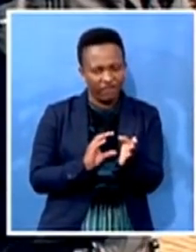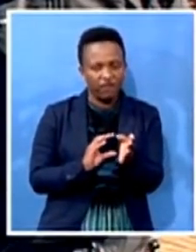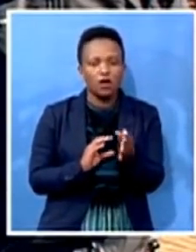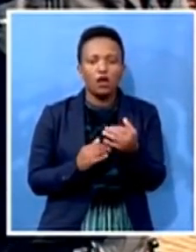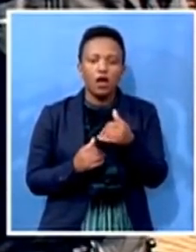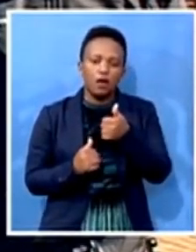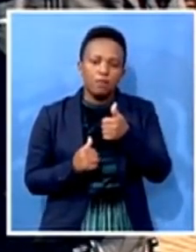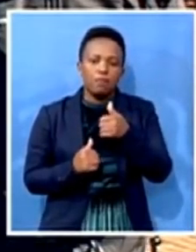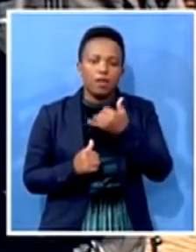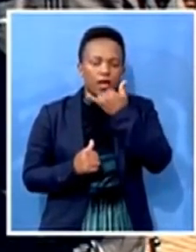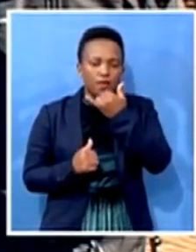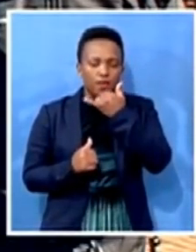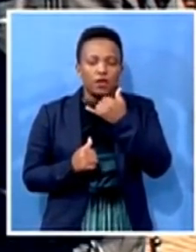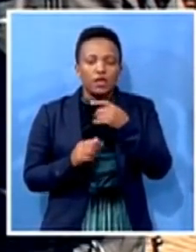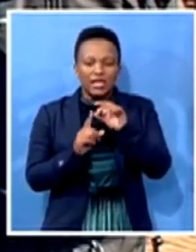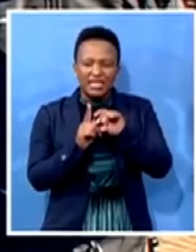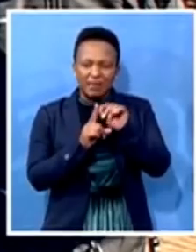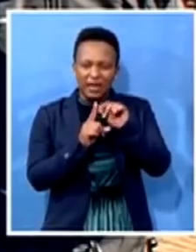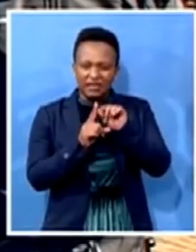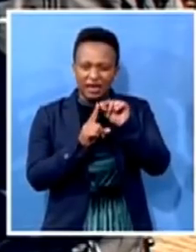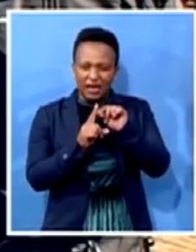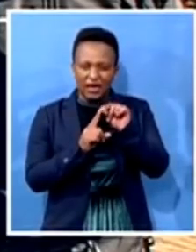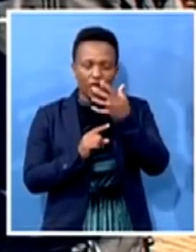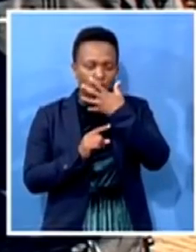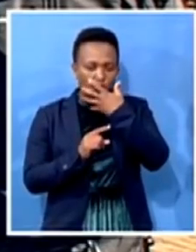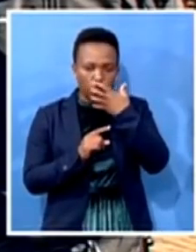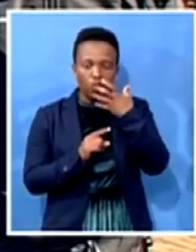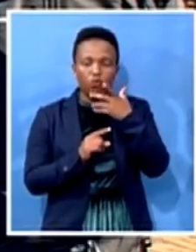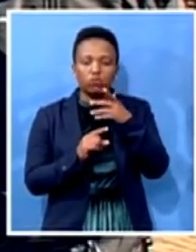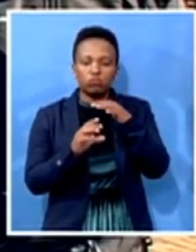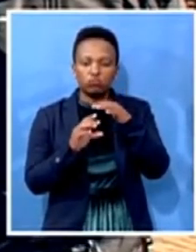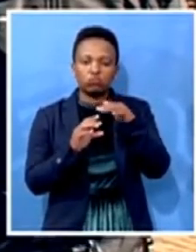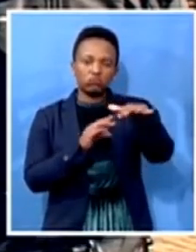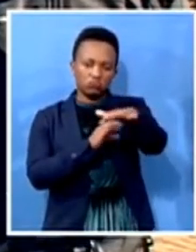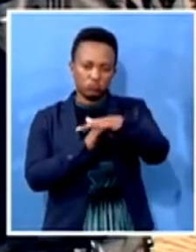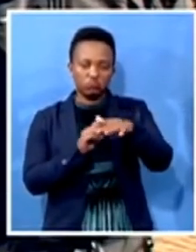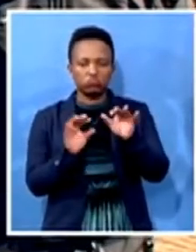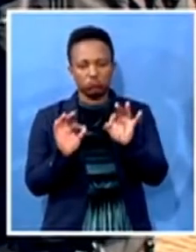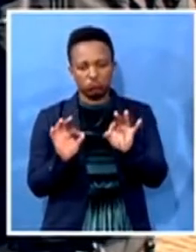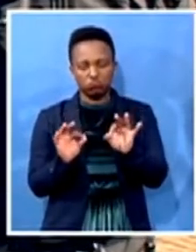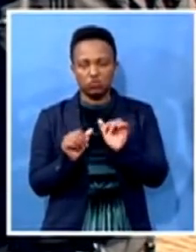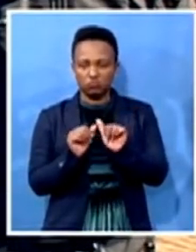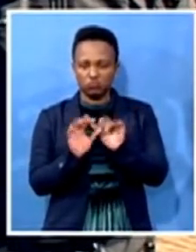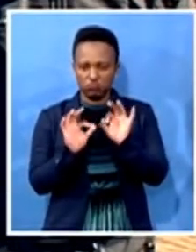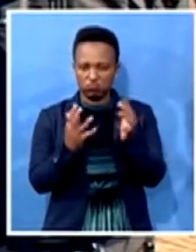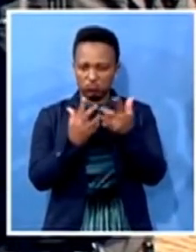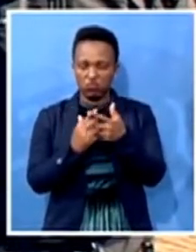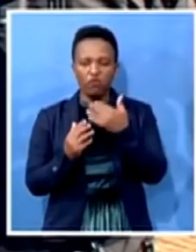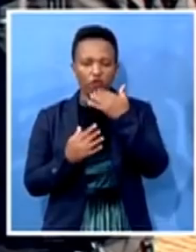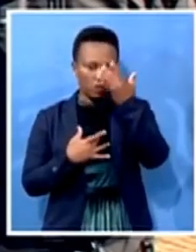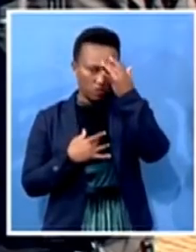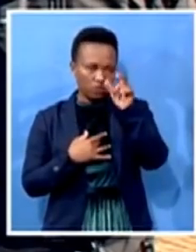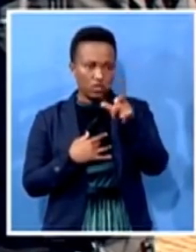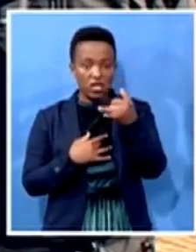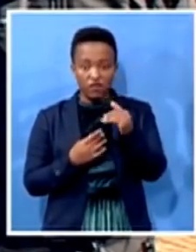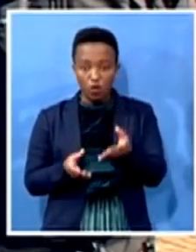much quite friendly actually to patients. And I think if you do get a chance, you can actually also from your